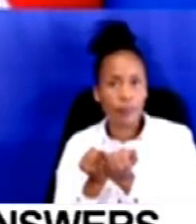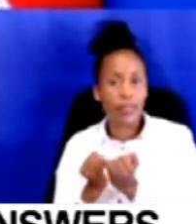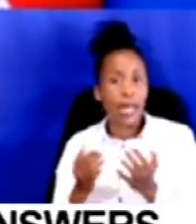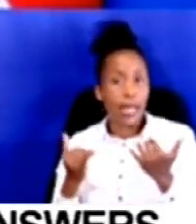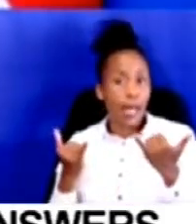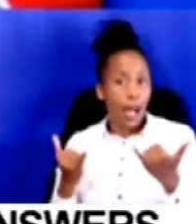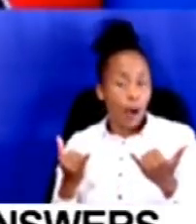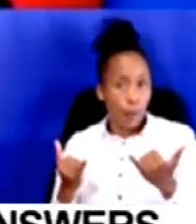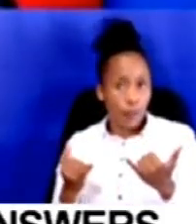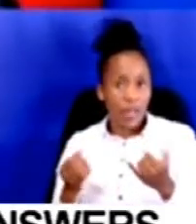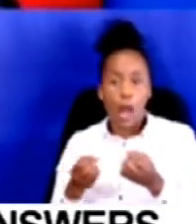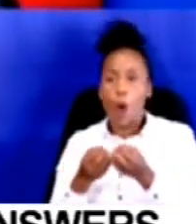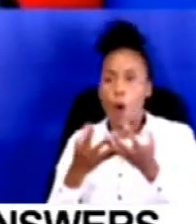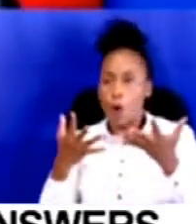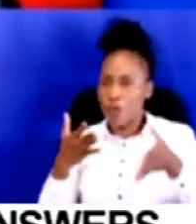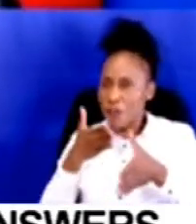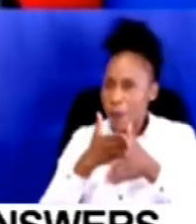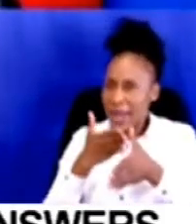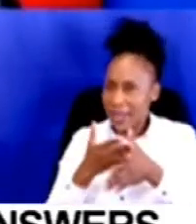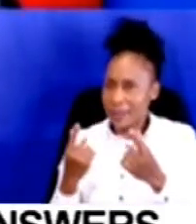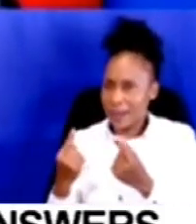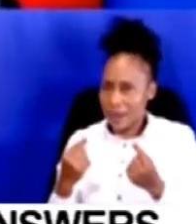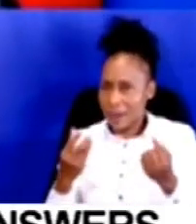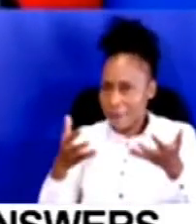Now, a lot of work is being done